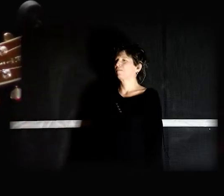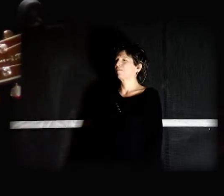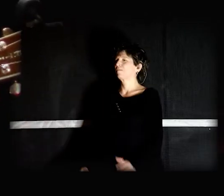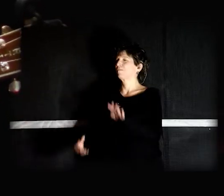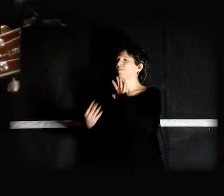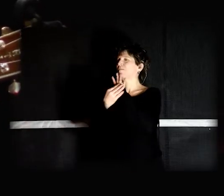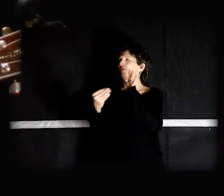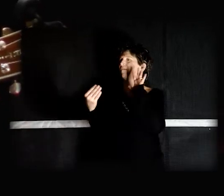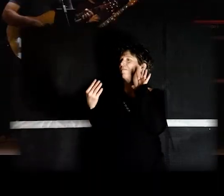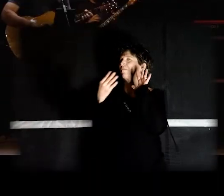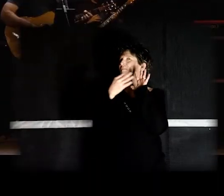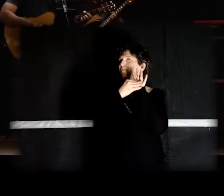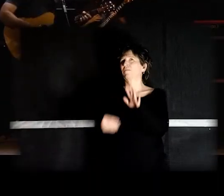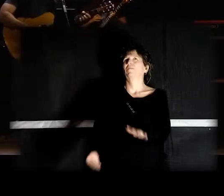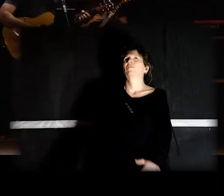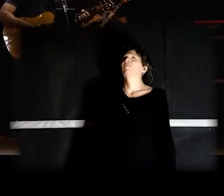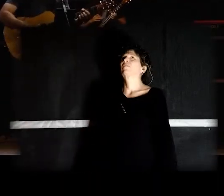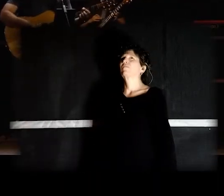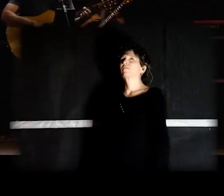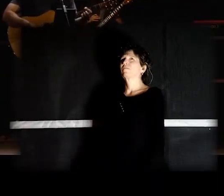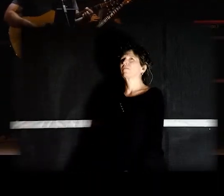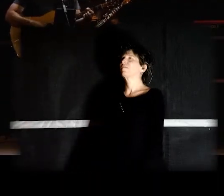Sing that to him one last time.